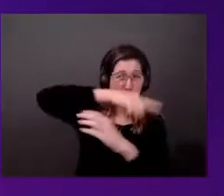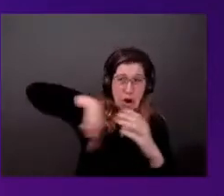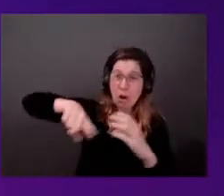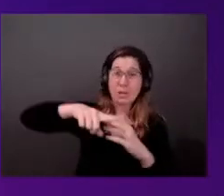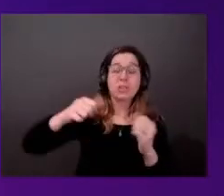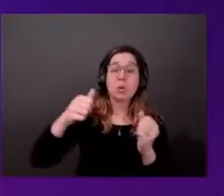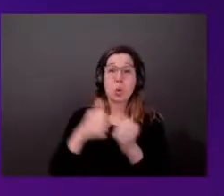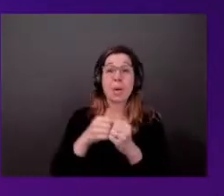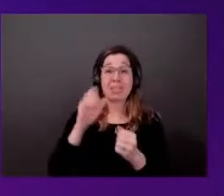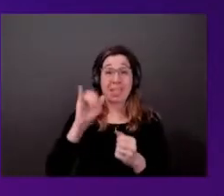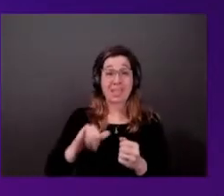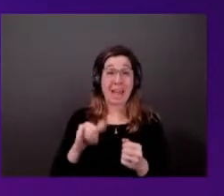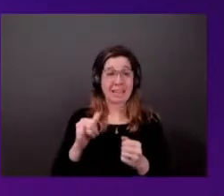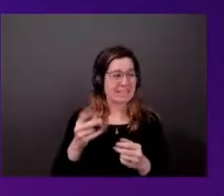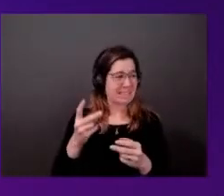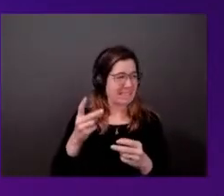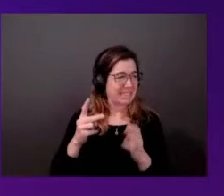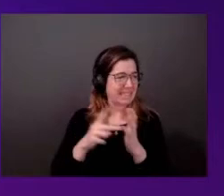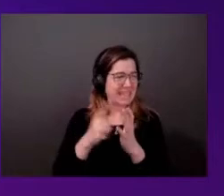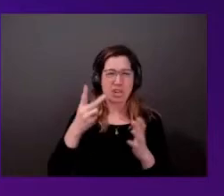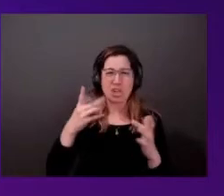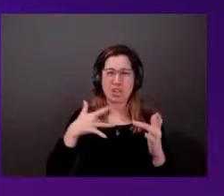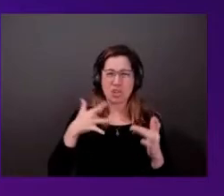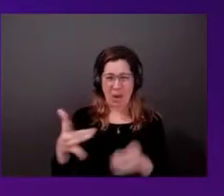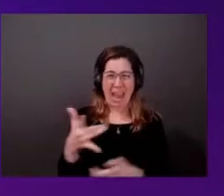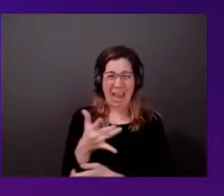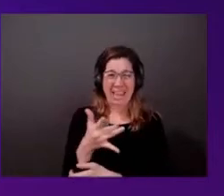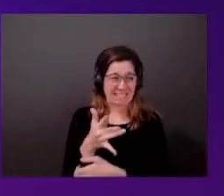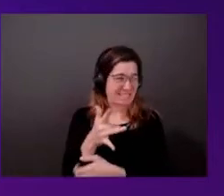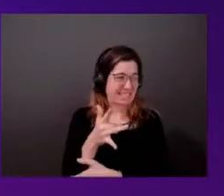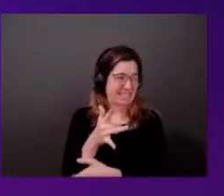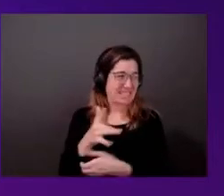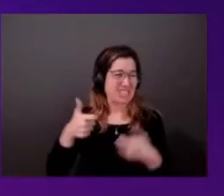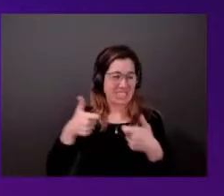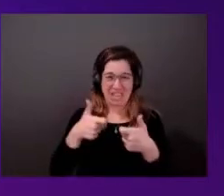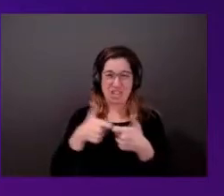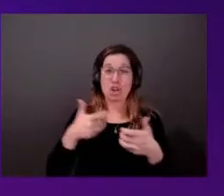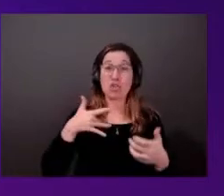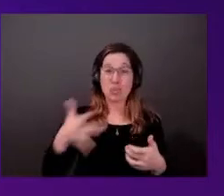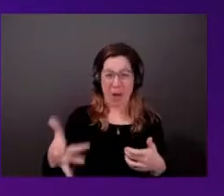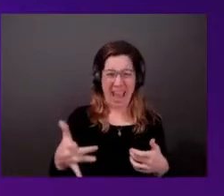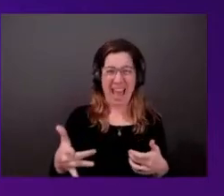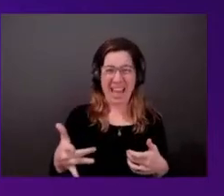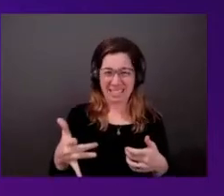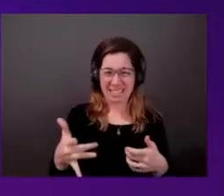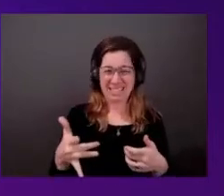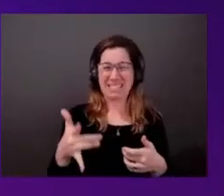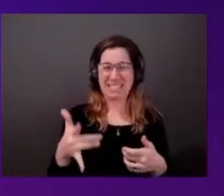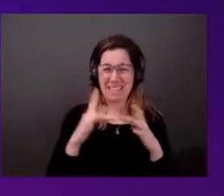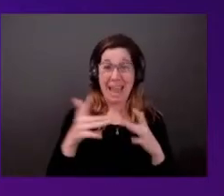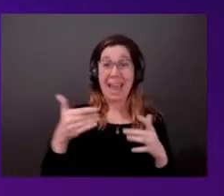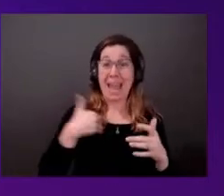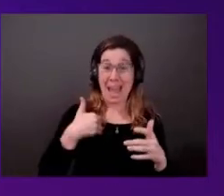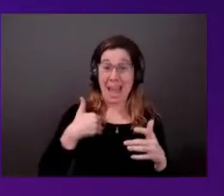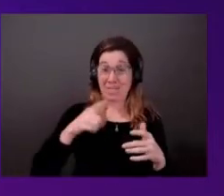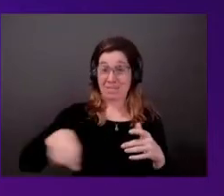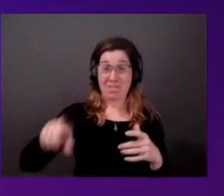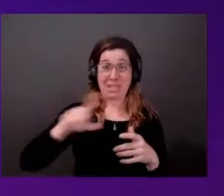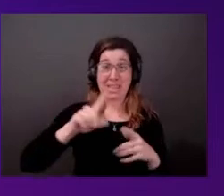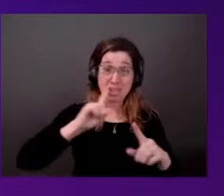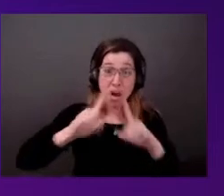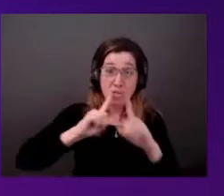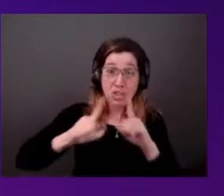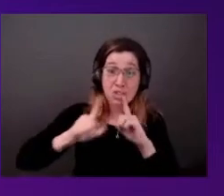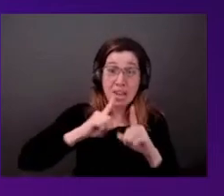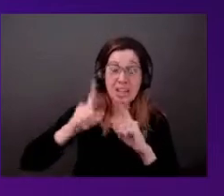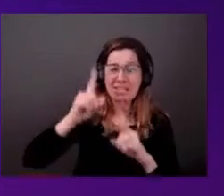have accessibility to engage in business areas and have conversations with those that they would historically have